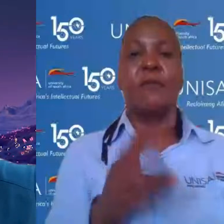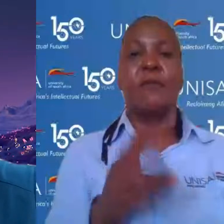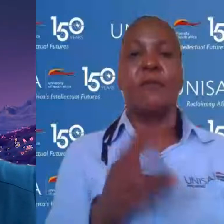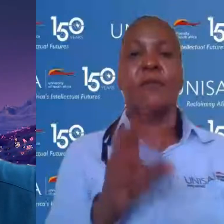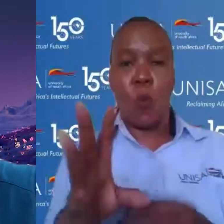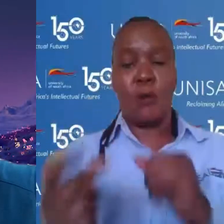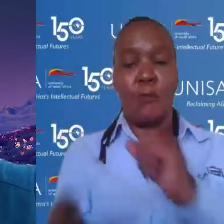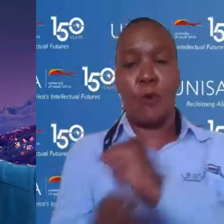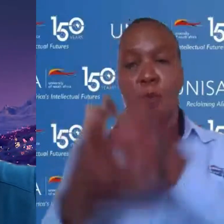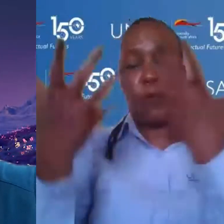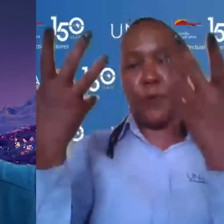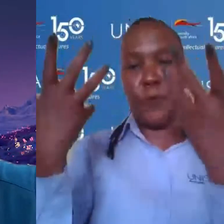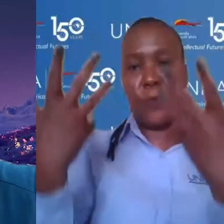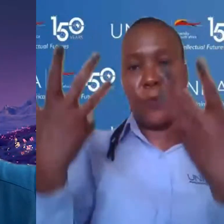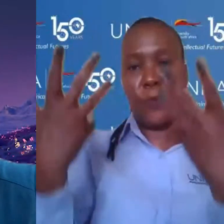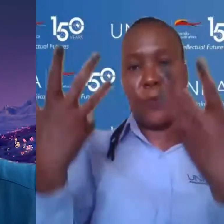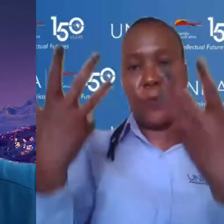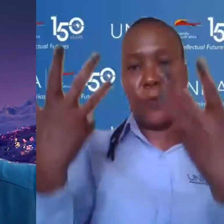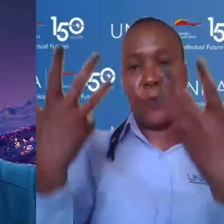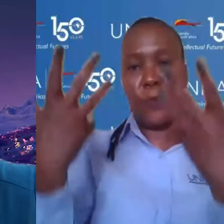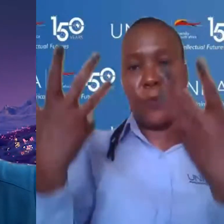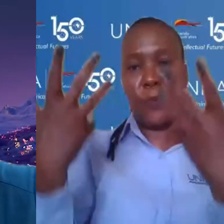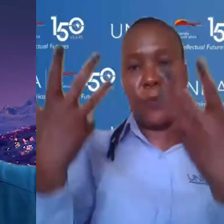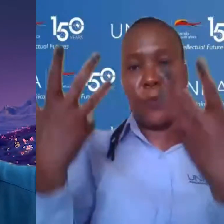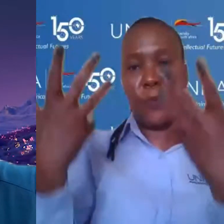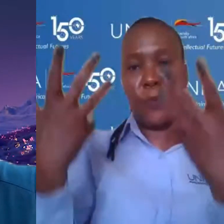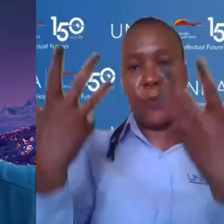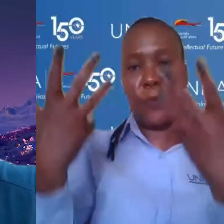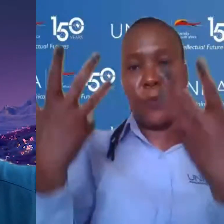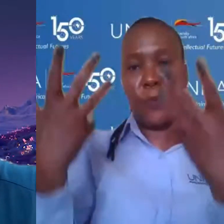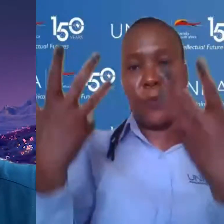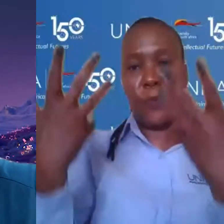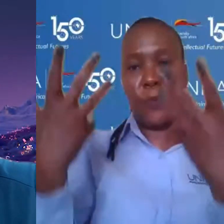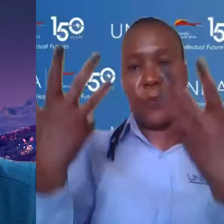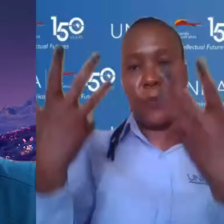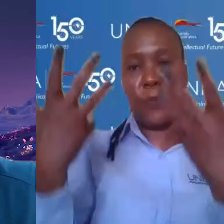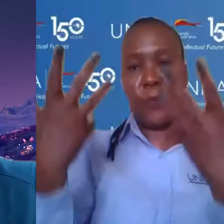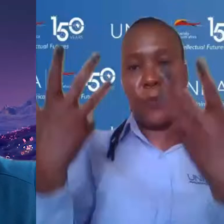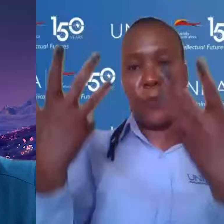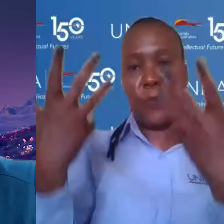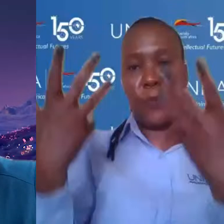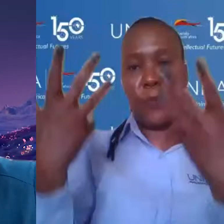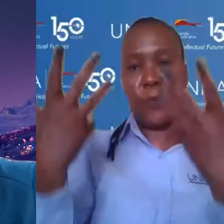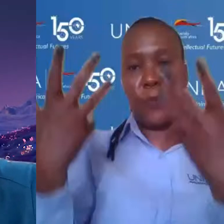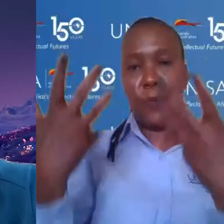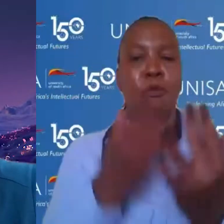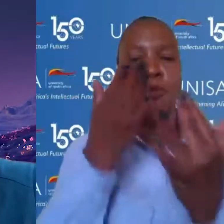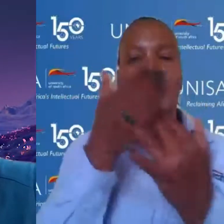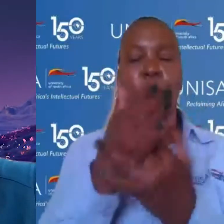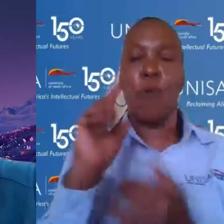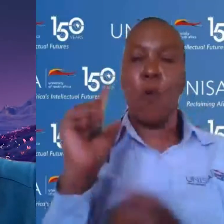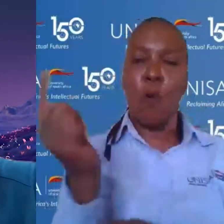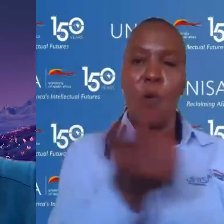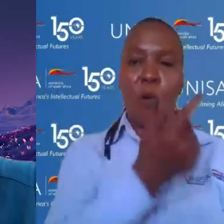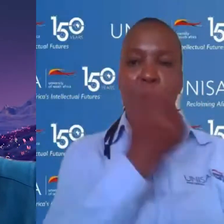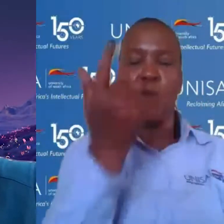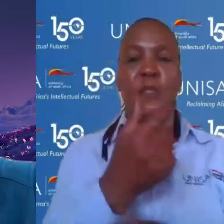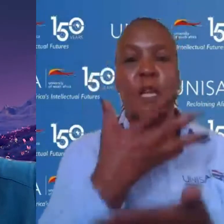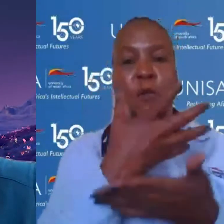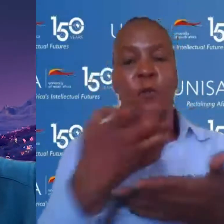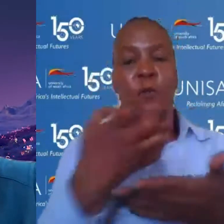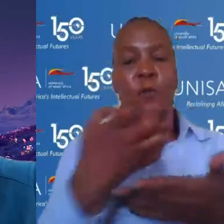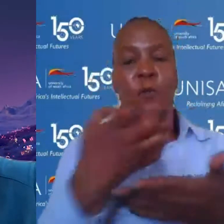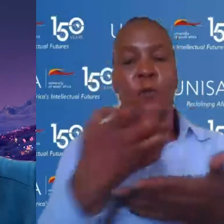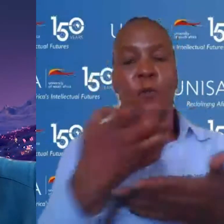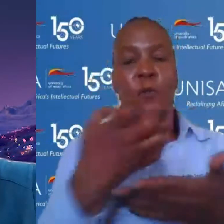maybe let me promise, by Tuesday next week, you will be able to have access to all the recordings. All the